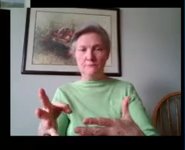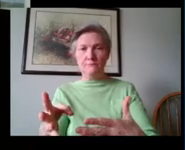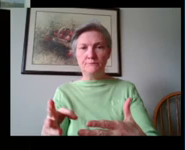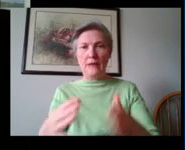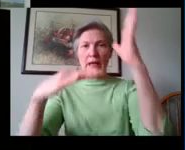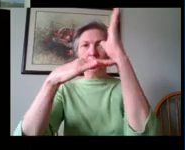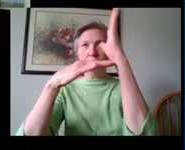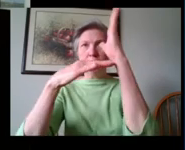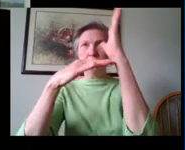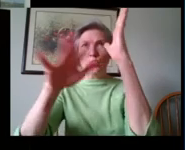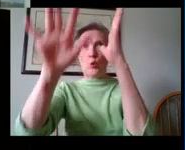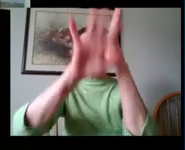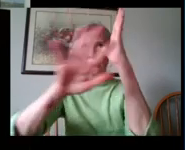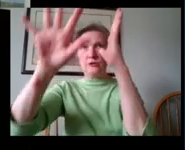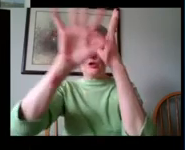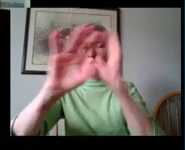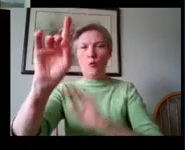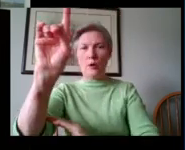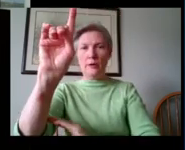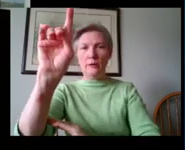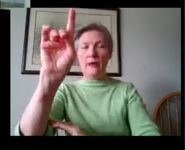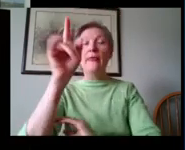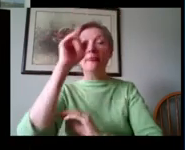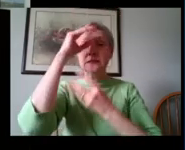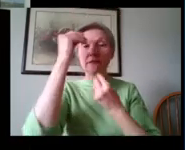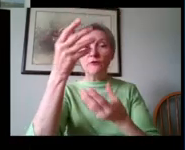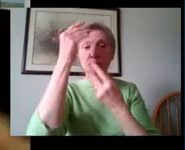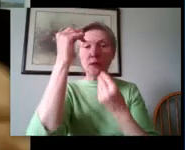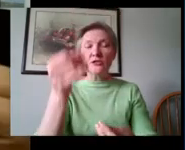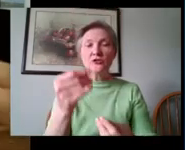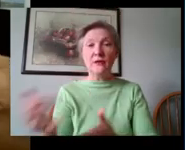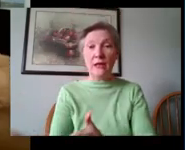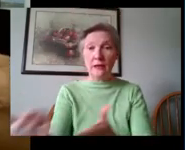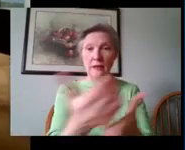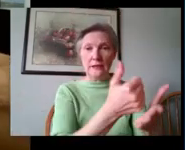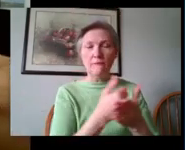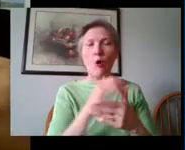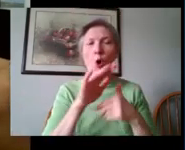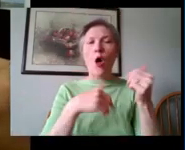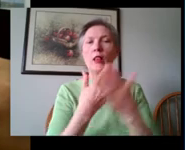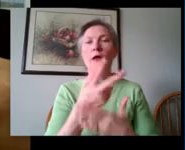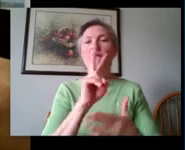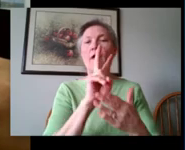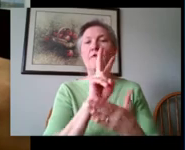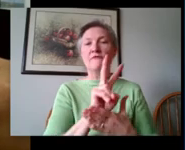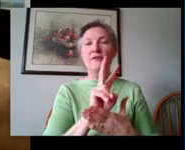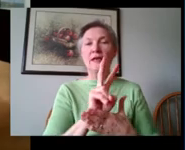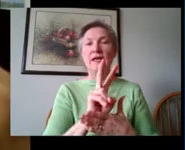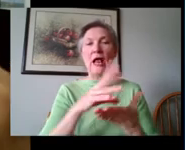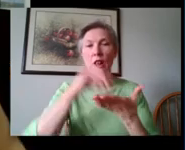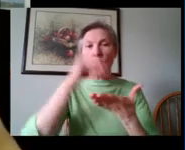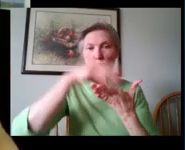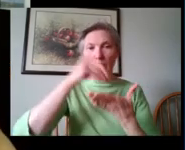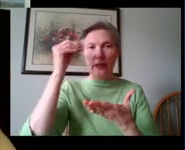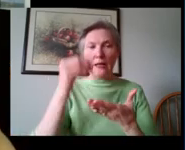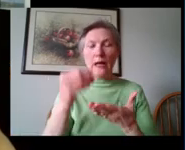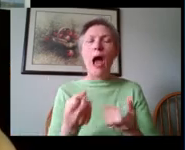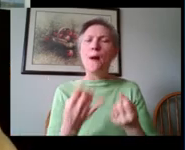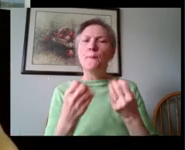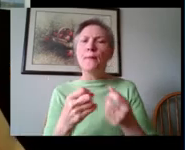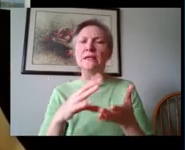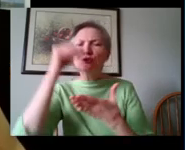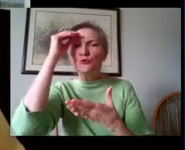a data set here that I've taken. This is all about V-learning. So here are the days of V-learning, and then here are the number of students in my